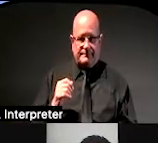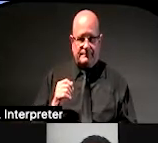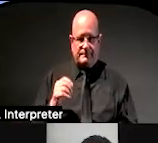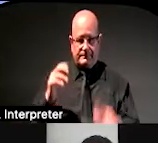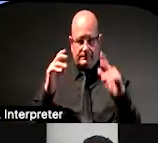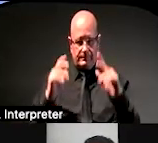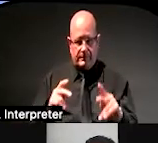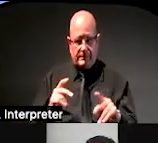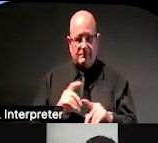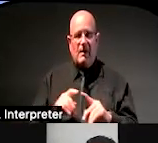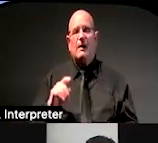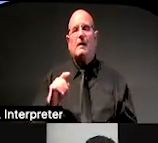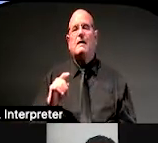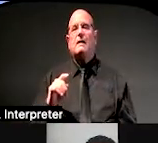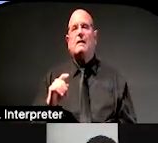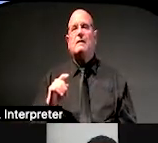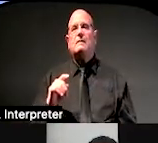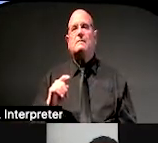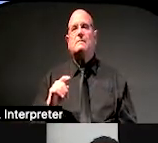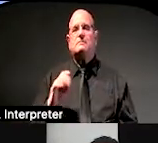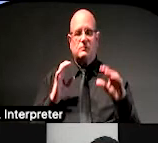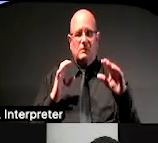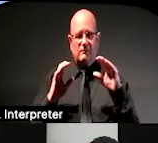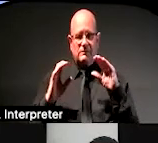but the conversation